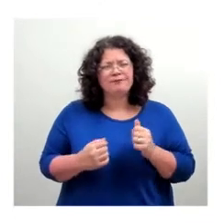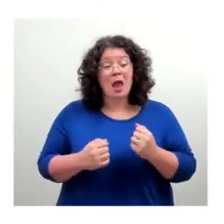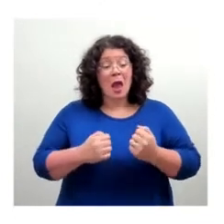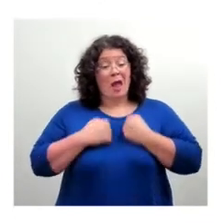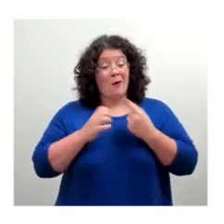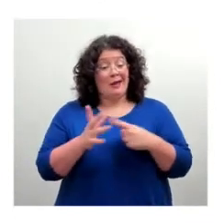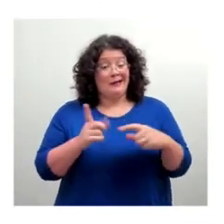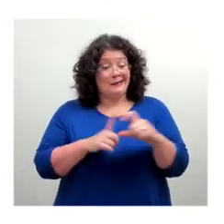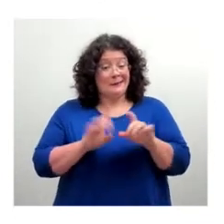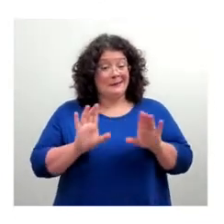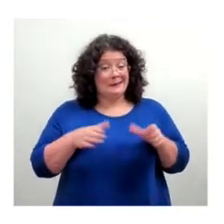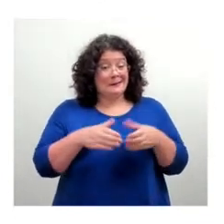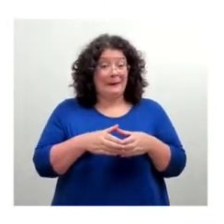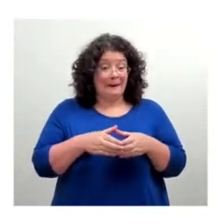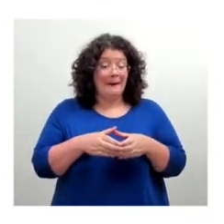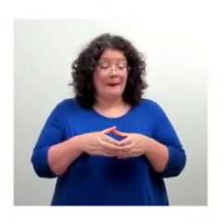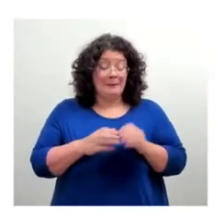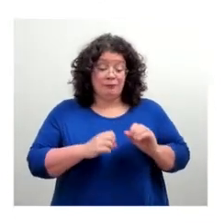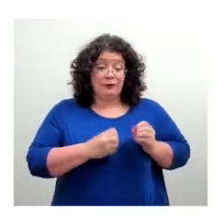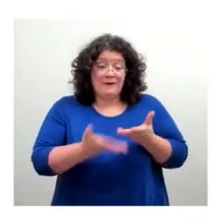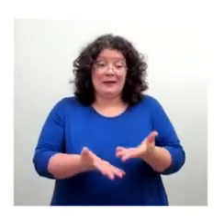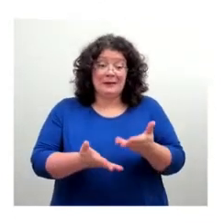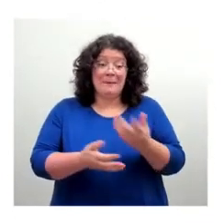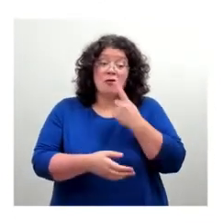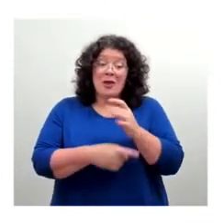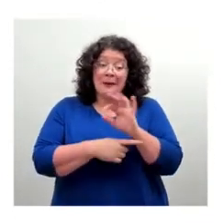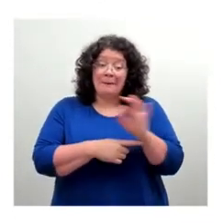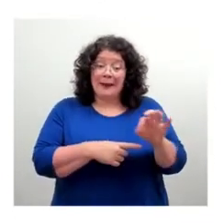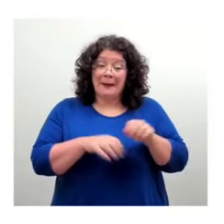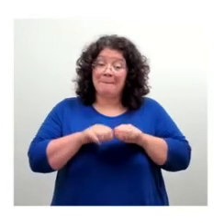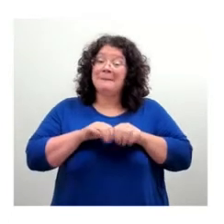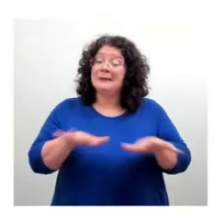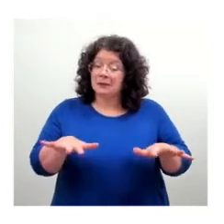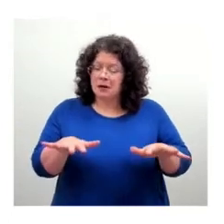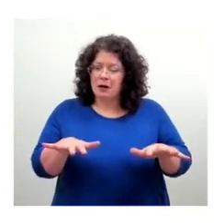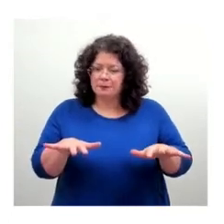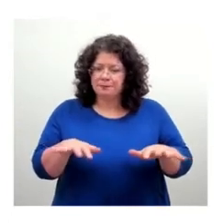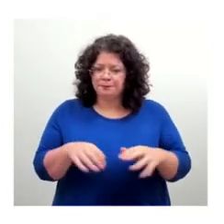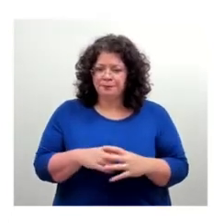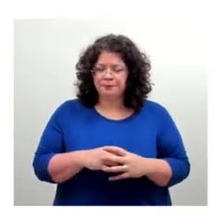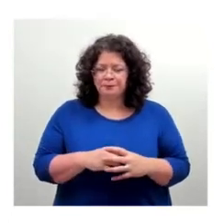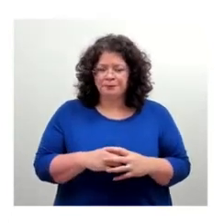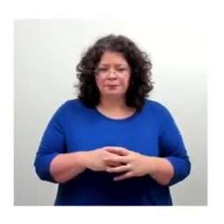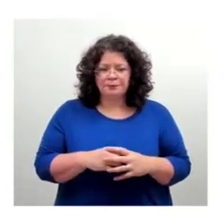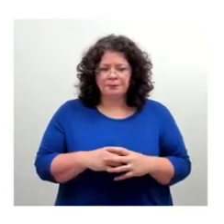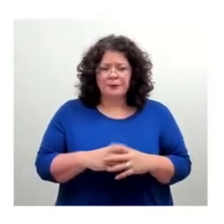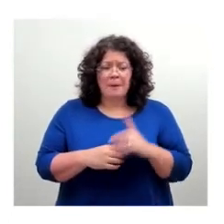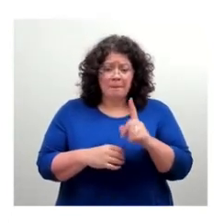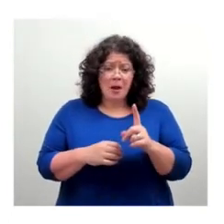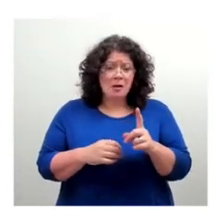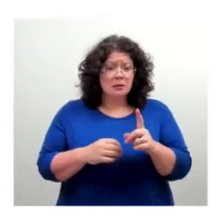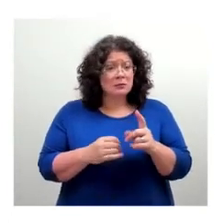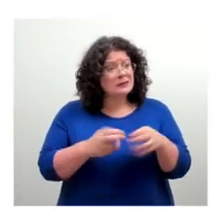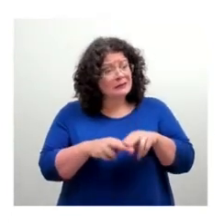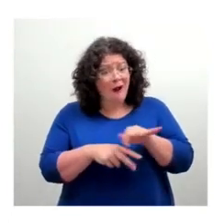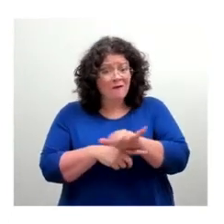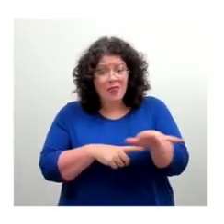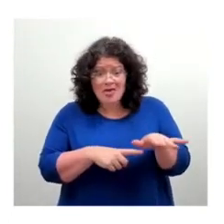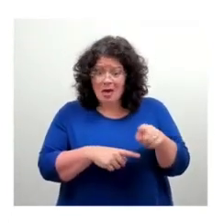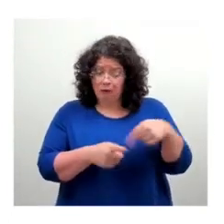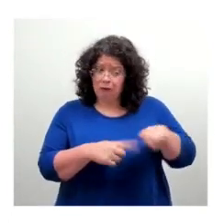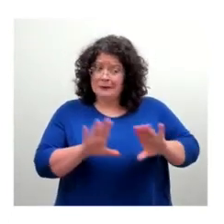there's members of staff there. There's a core member of staff who, there's a team that used to work for the BBC and were part of the AD